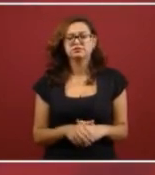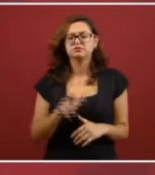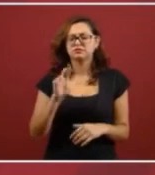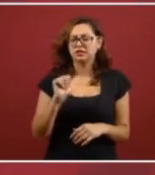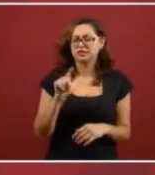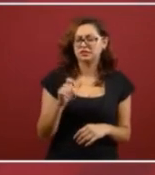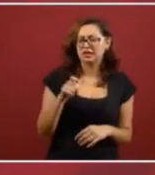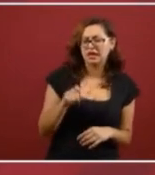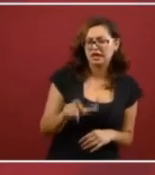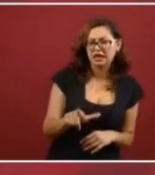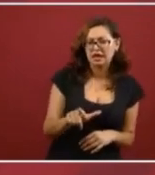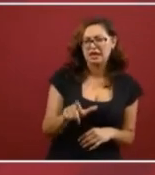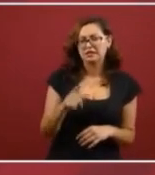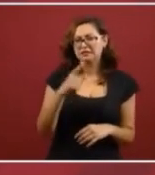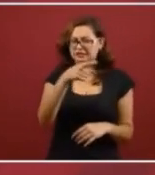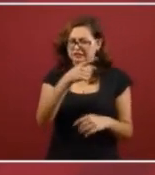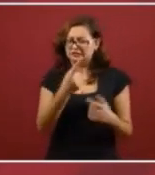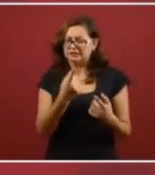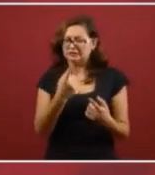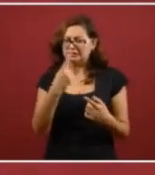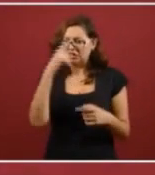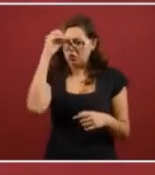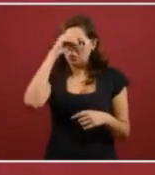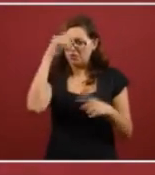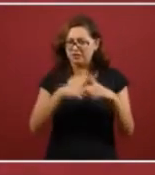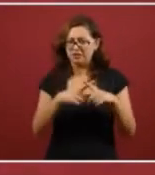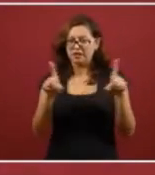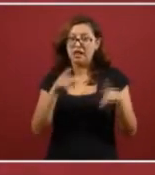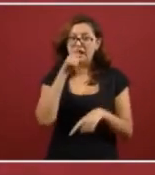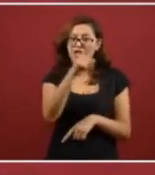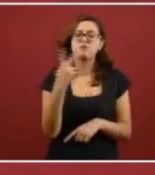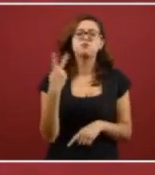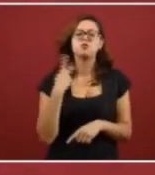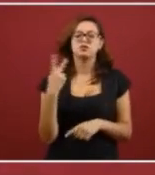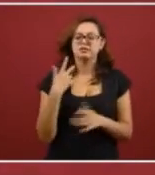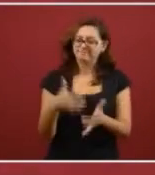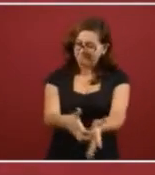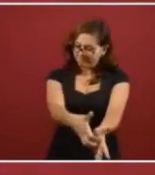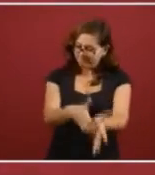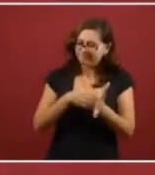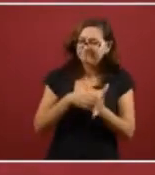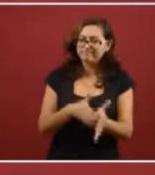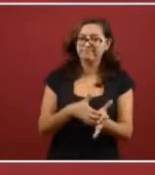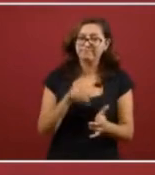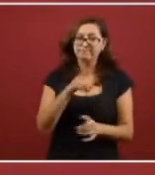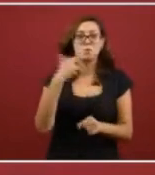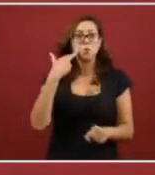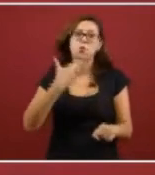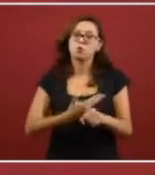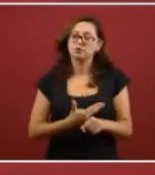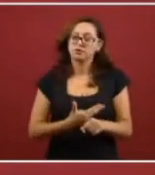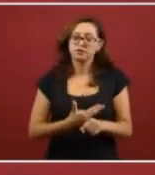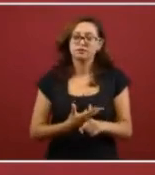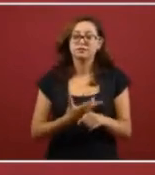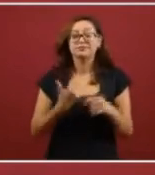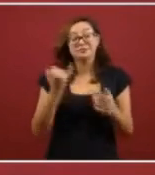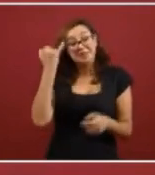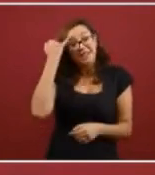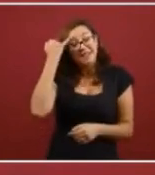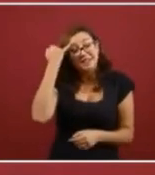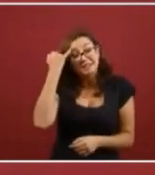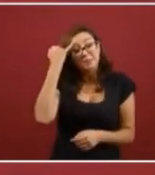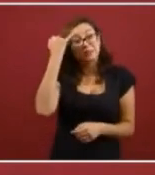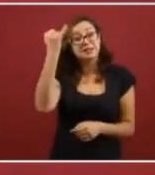Discrepancias. Discrepancies. Que ella le toca aplicar la política de austeridad. Because she has to apply the. Imagínense. Se tomó la policy